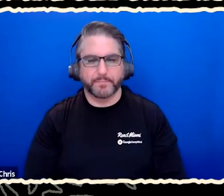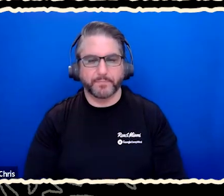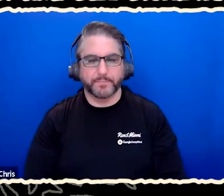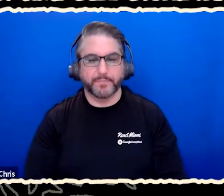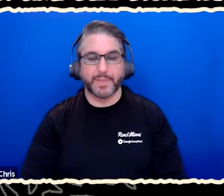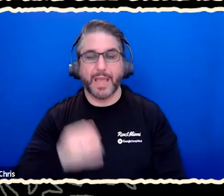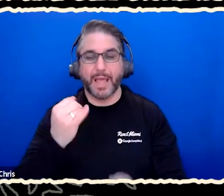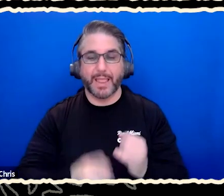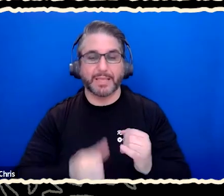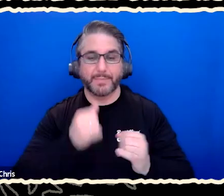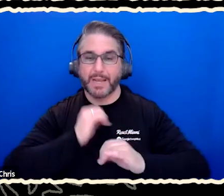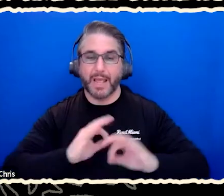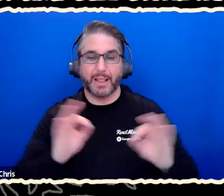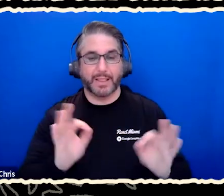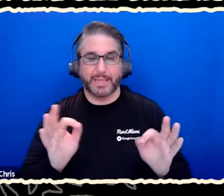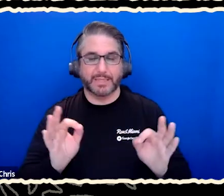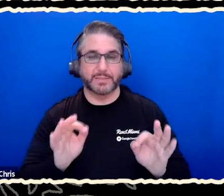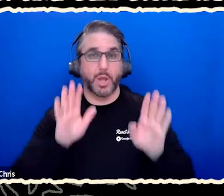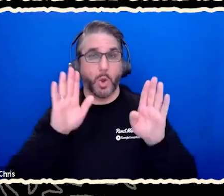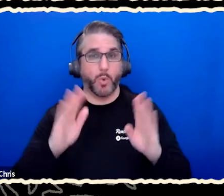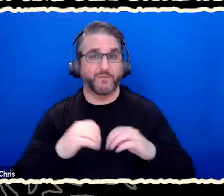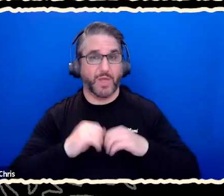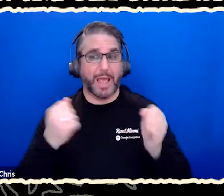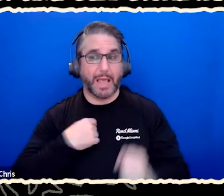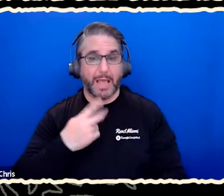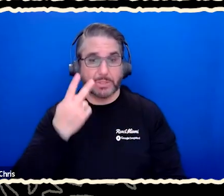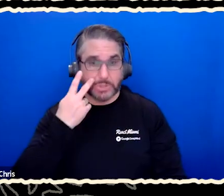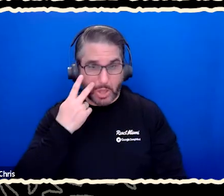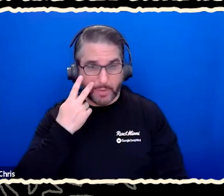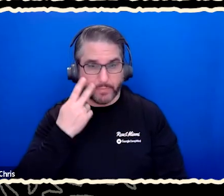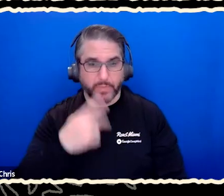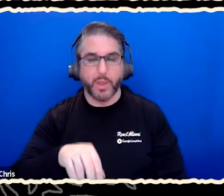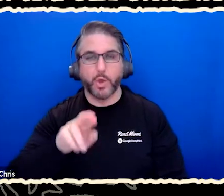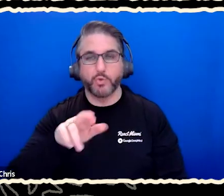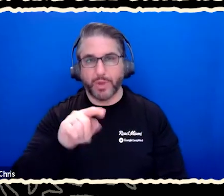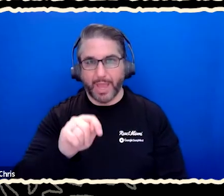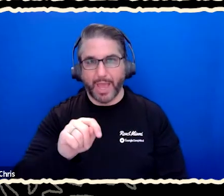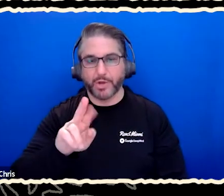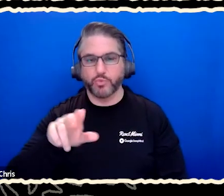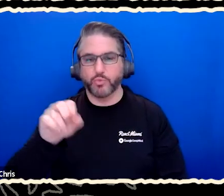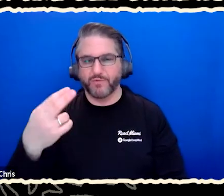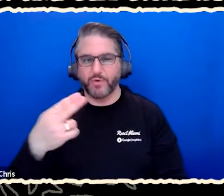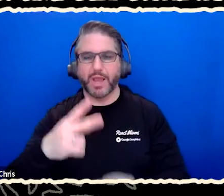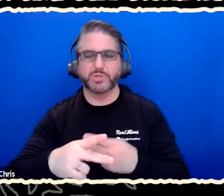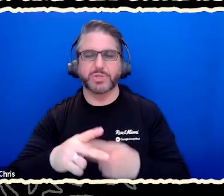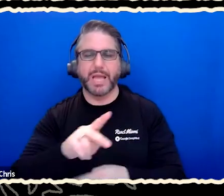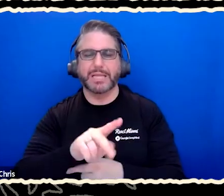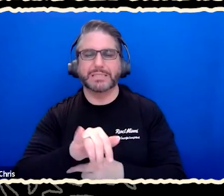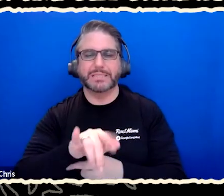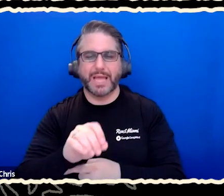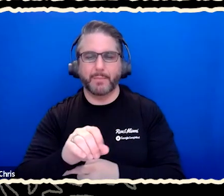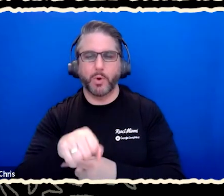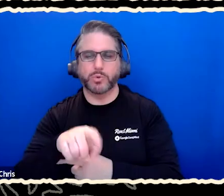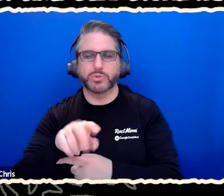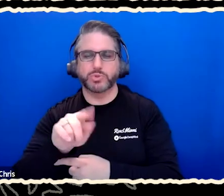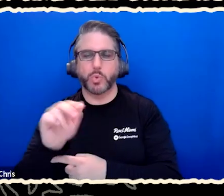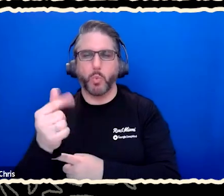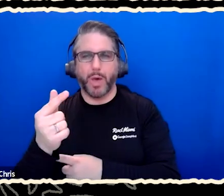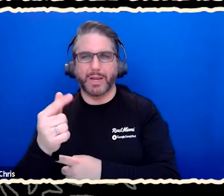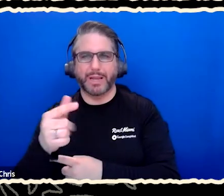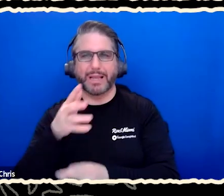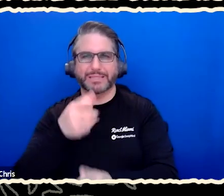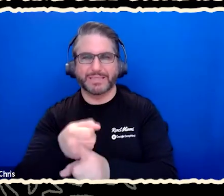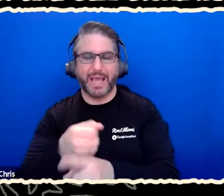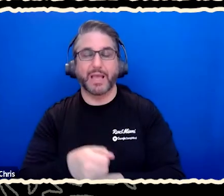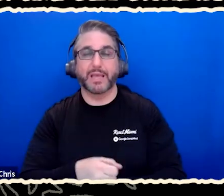not least, a wonderful hack which I was able to see is the refract typo squatting attack, which is not only it's not